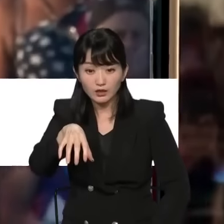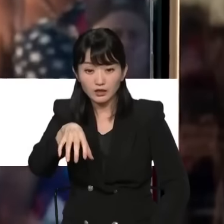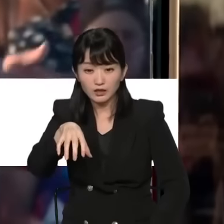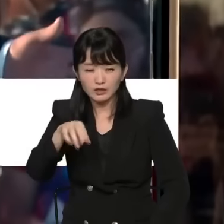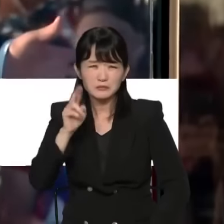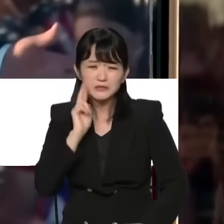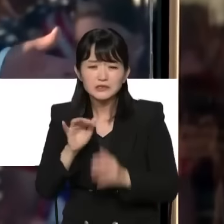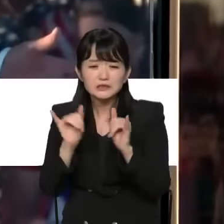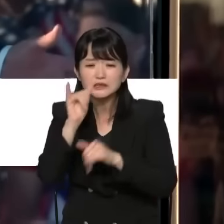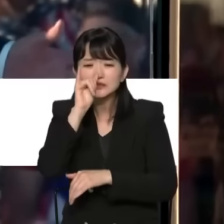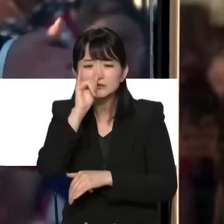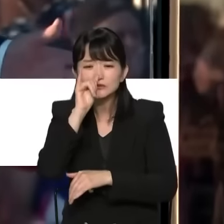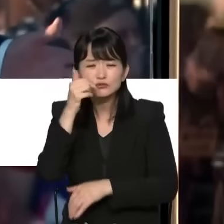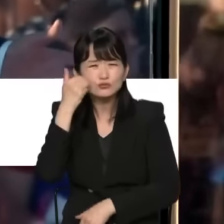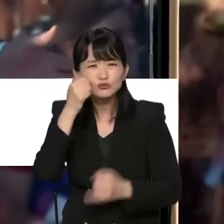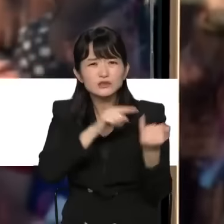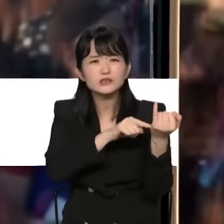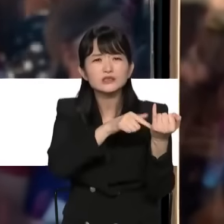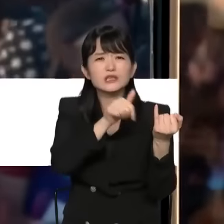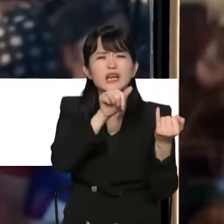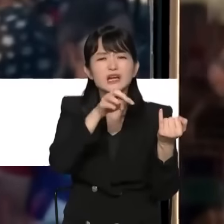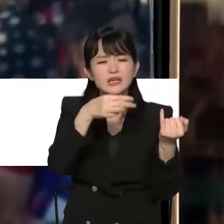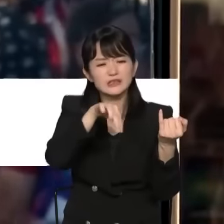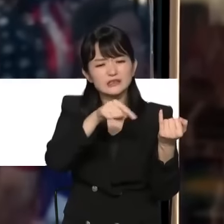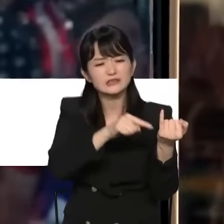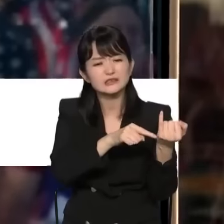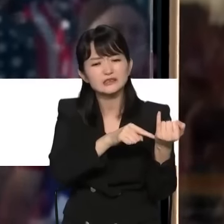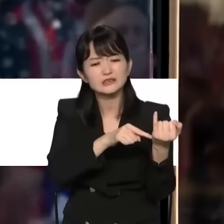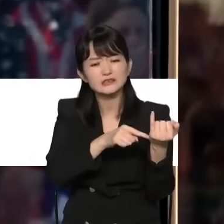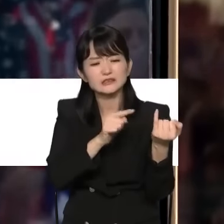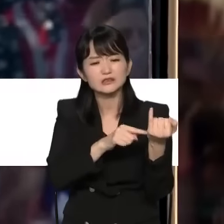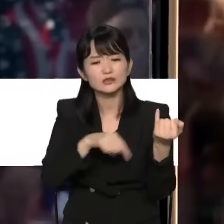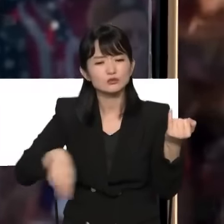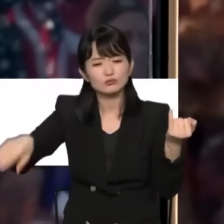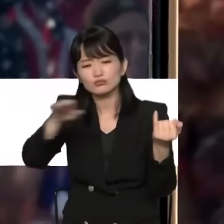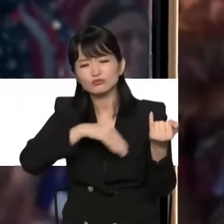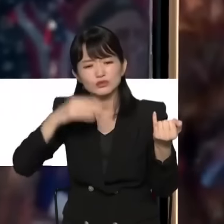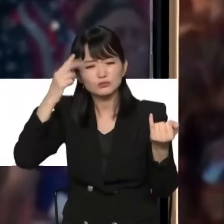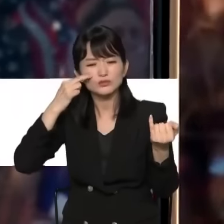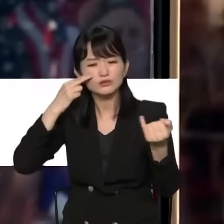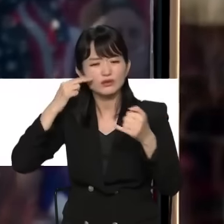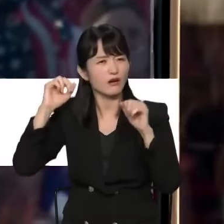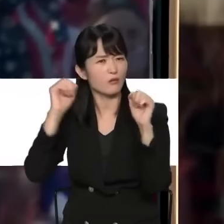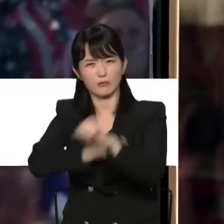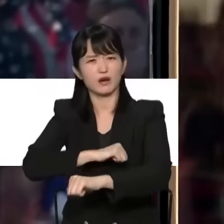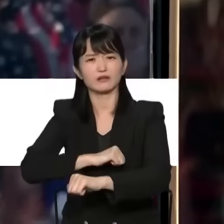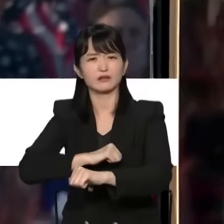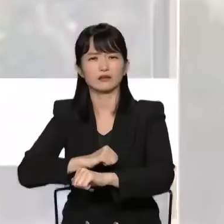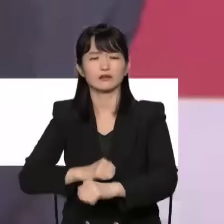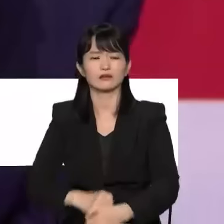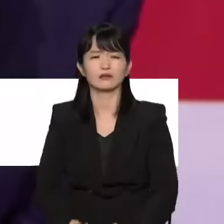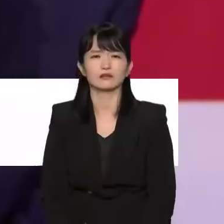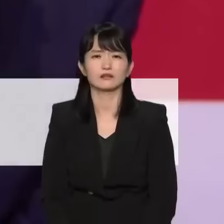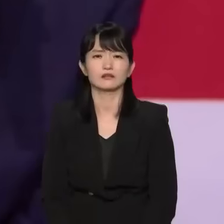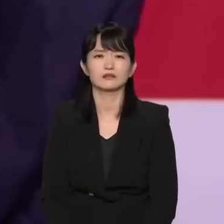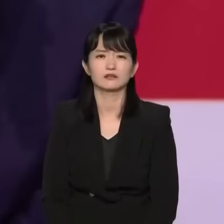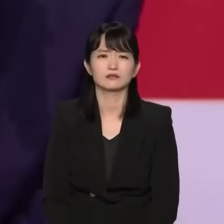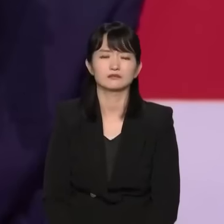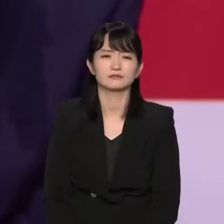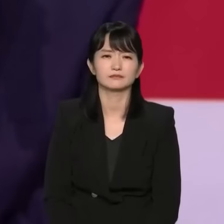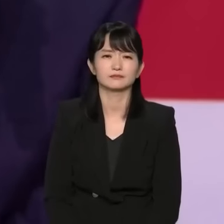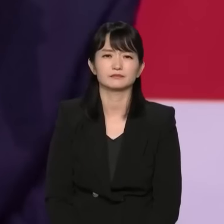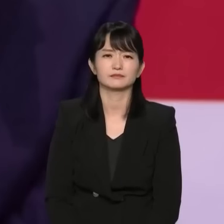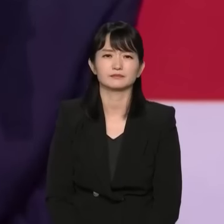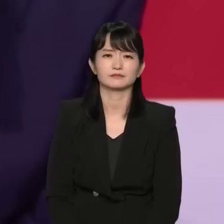horrible. Kamala. And now she wants to destroy our country.